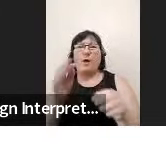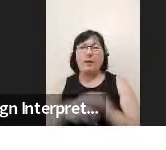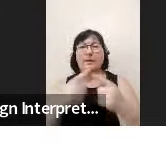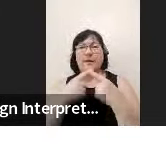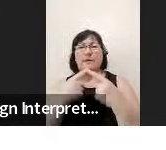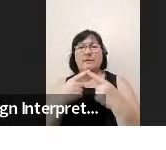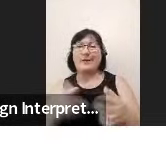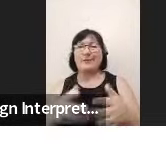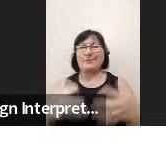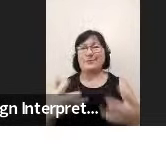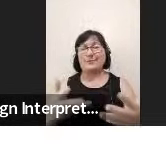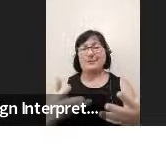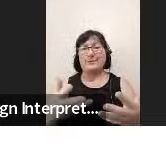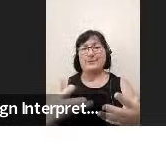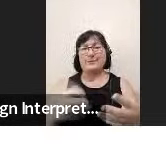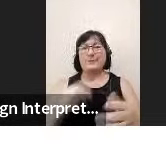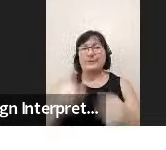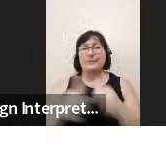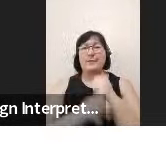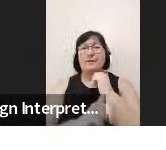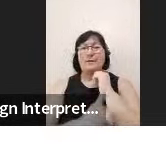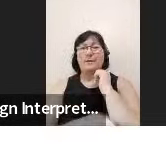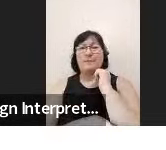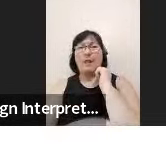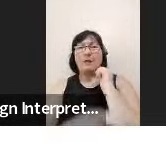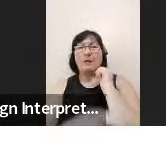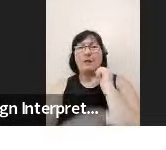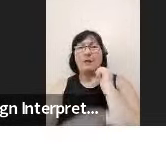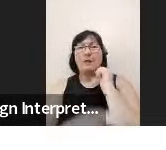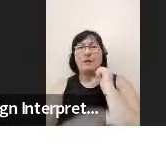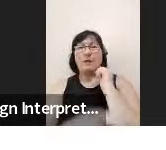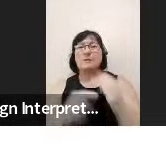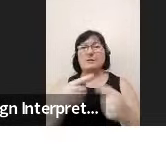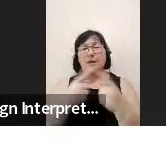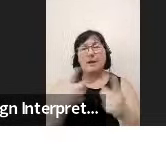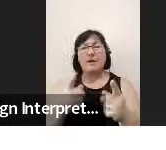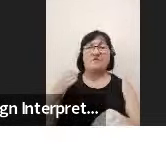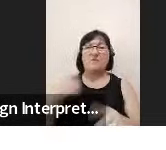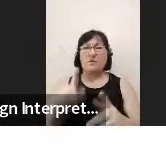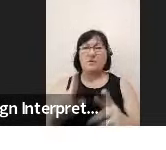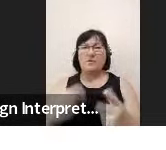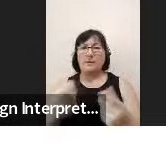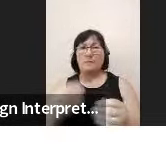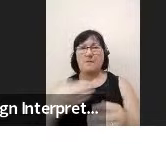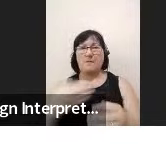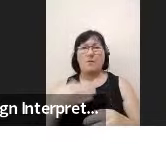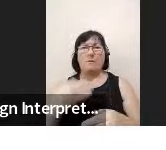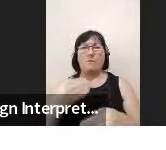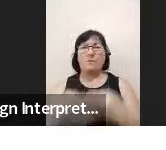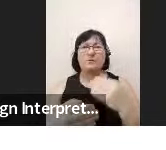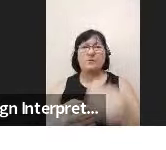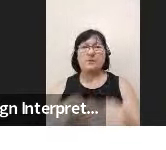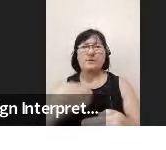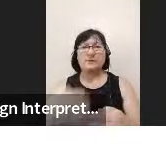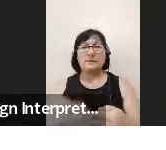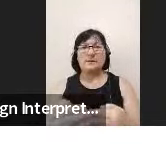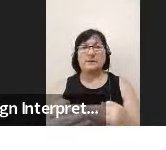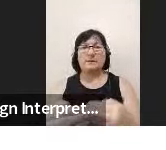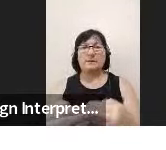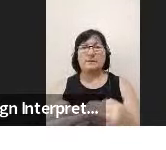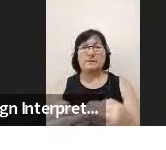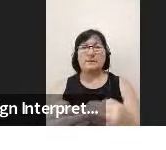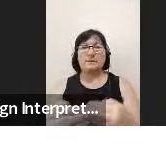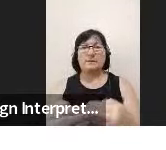declaration that was made during the transaction, during the processing of your transaction, you should be able to be in a position to meet